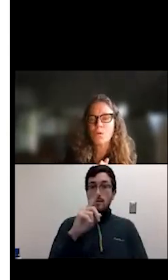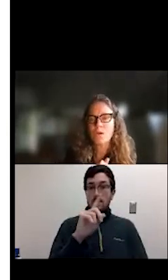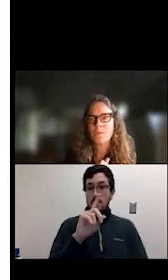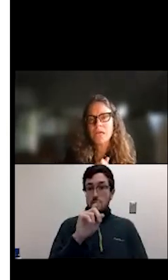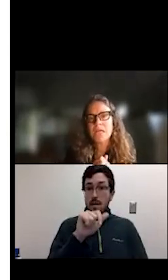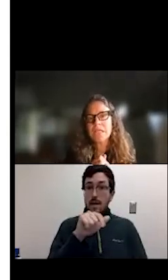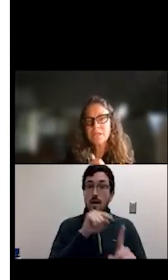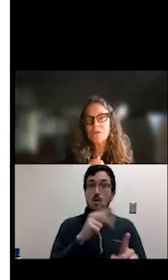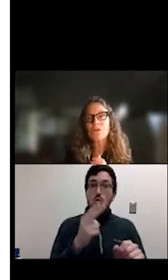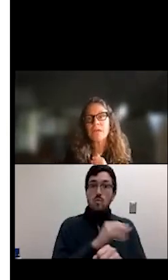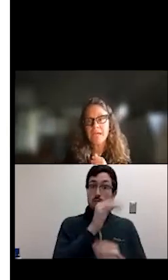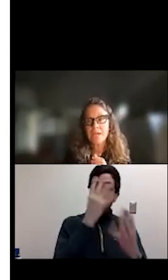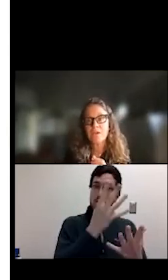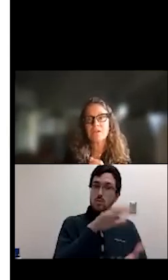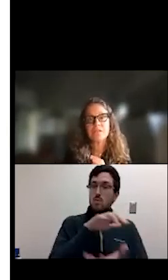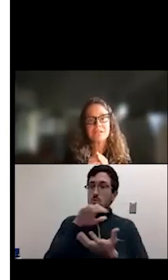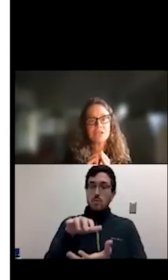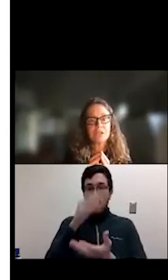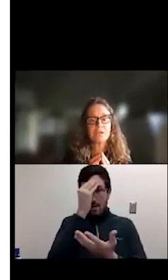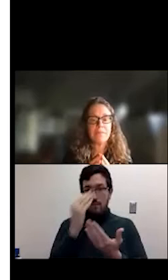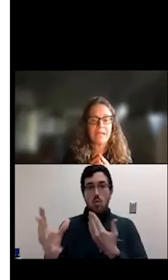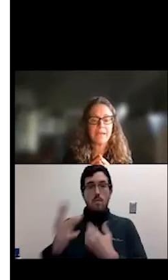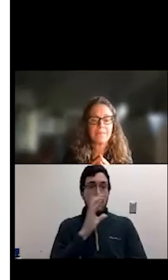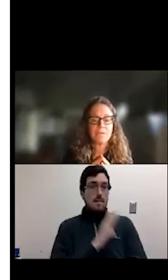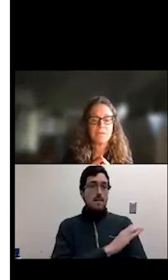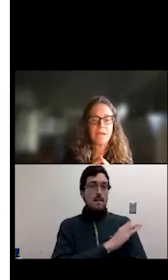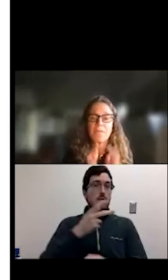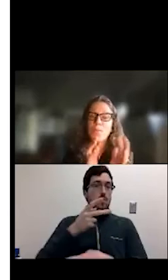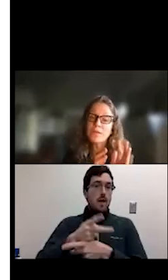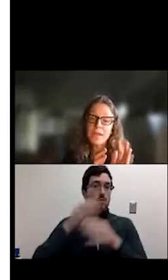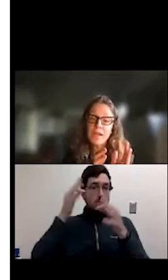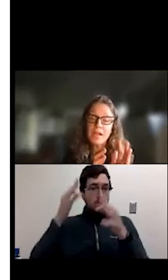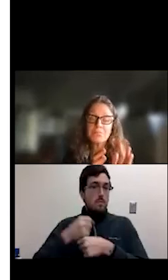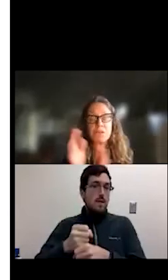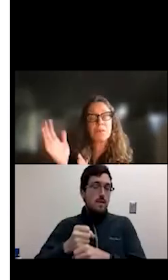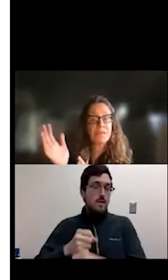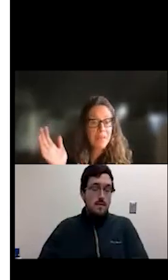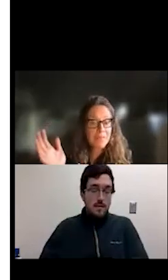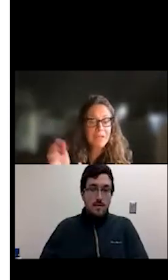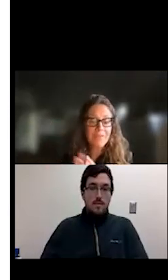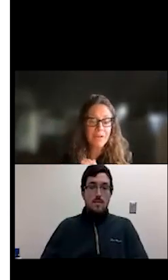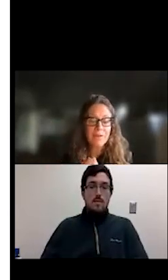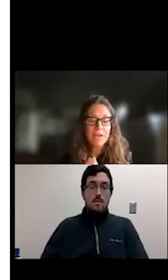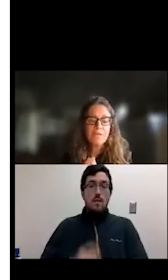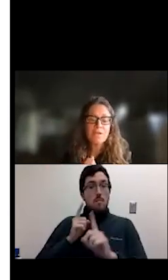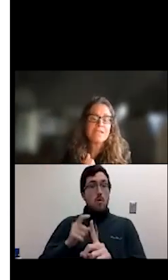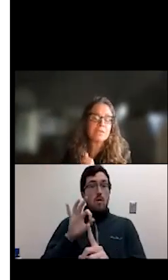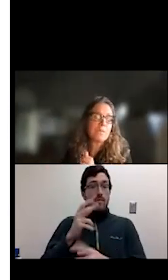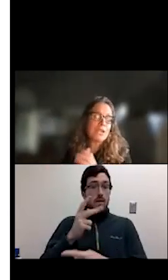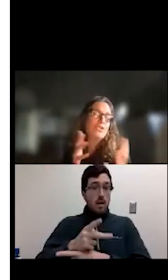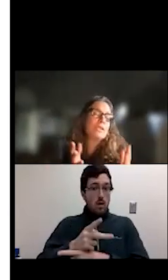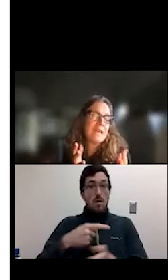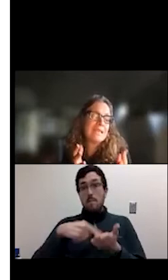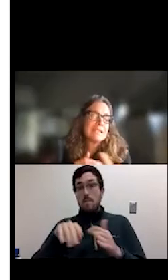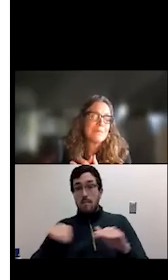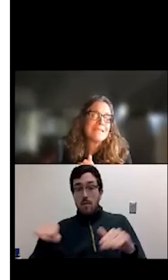used to inform clinical care decision making. At the point of care, could be at the payment level. For